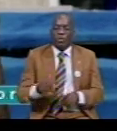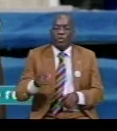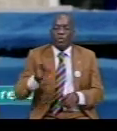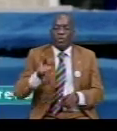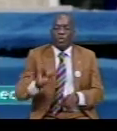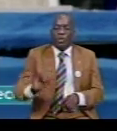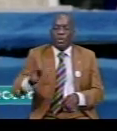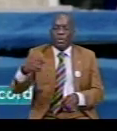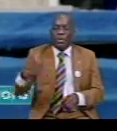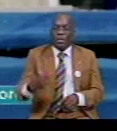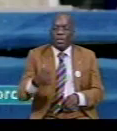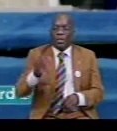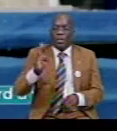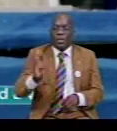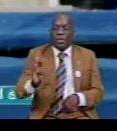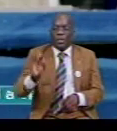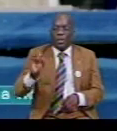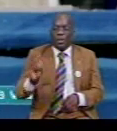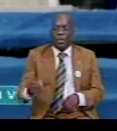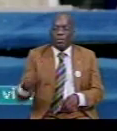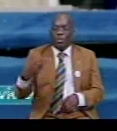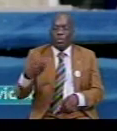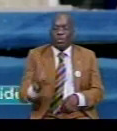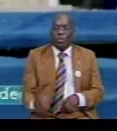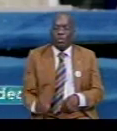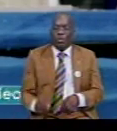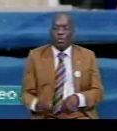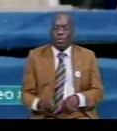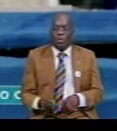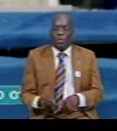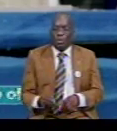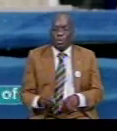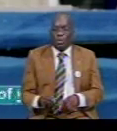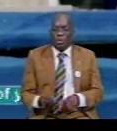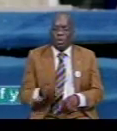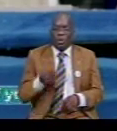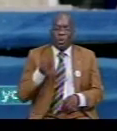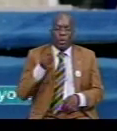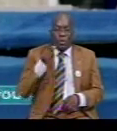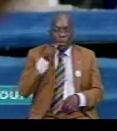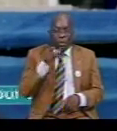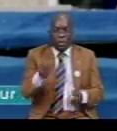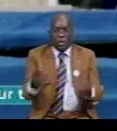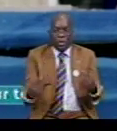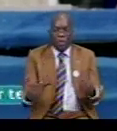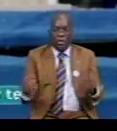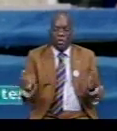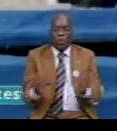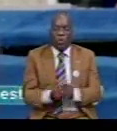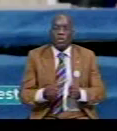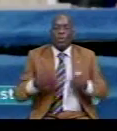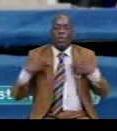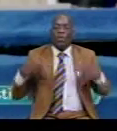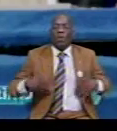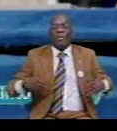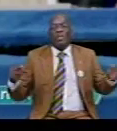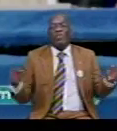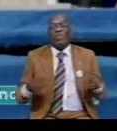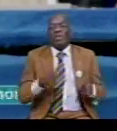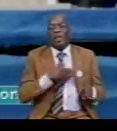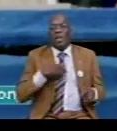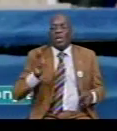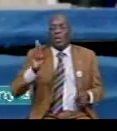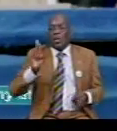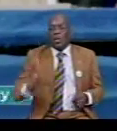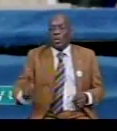mo dupe fun nkan t'olorun se ninu aye mi mo wa bi pelu ara riro atosa nte pin